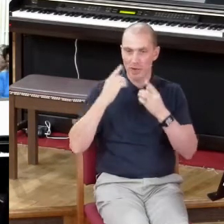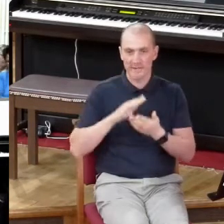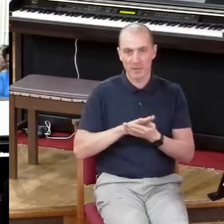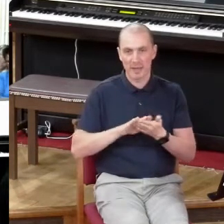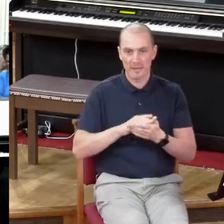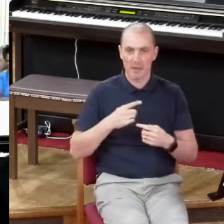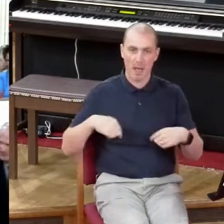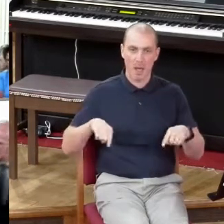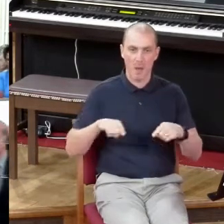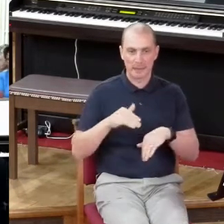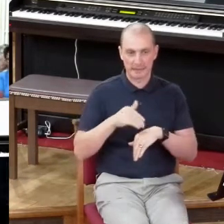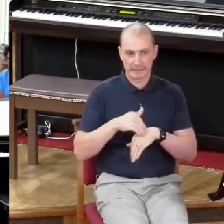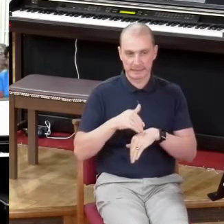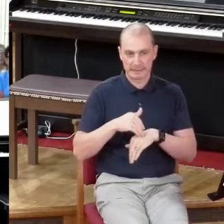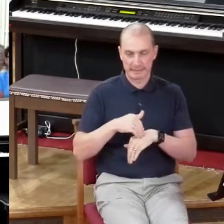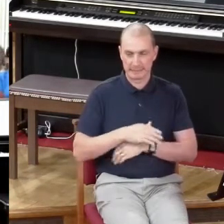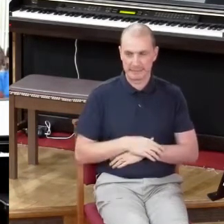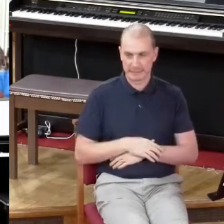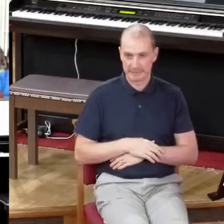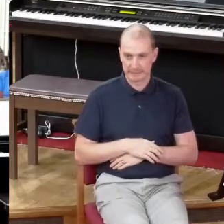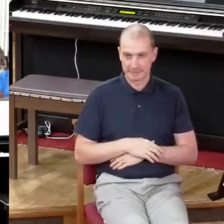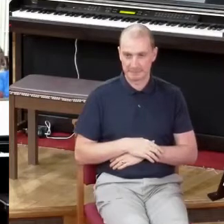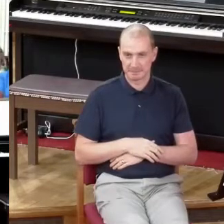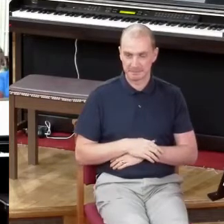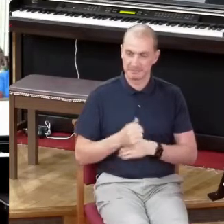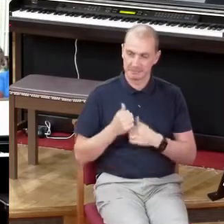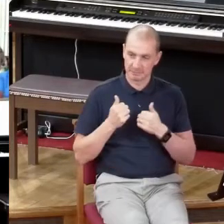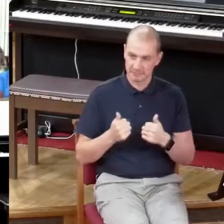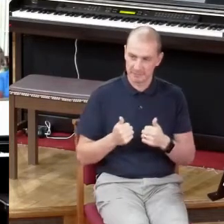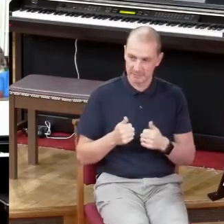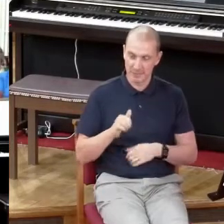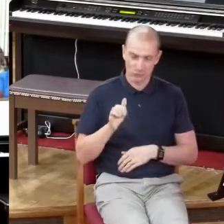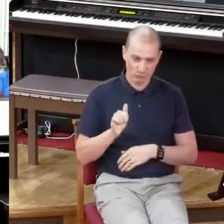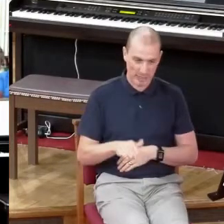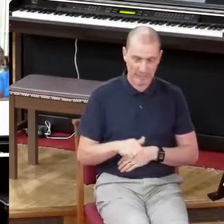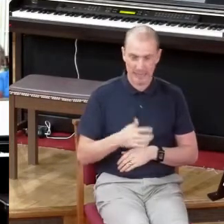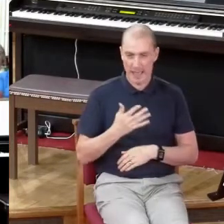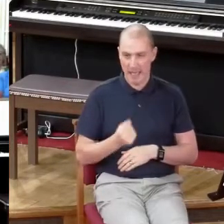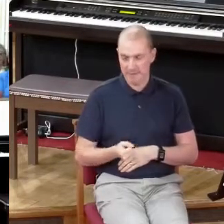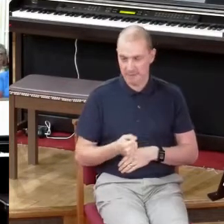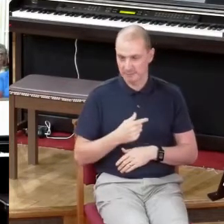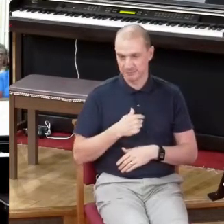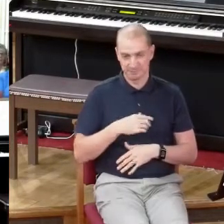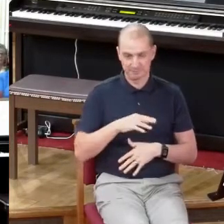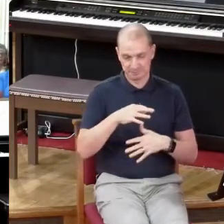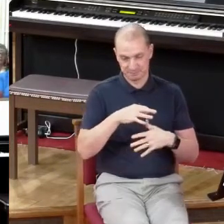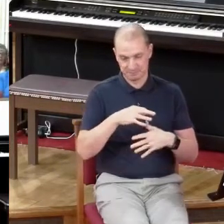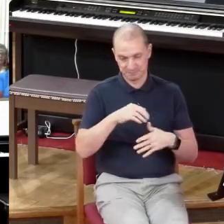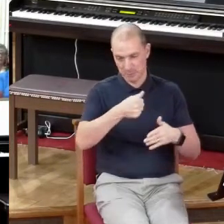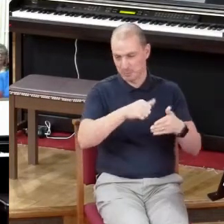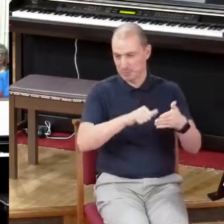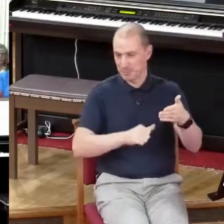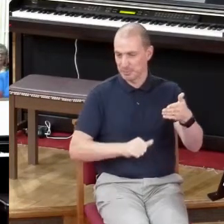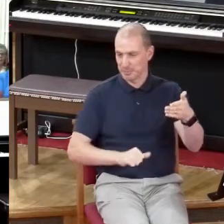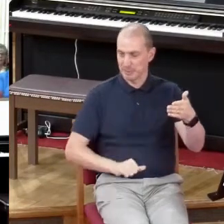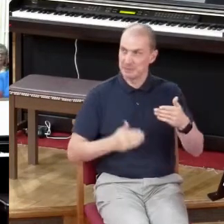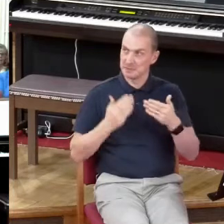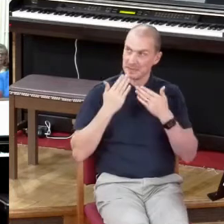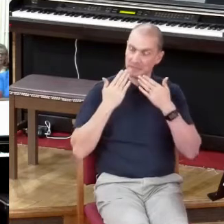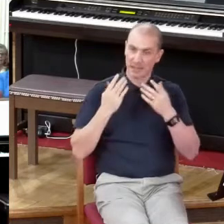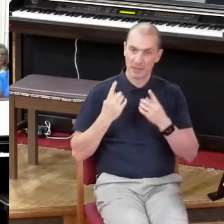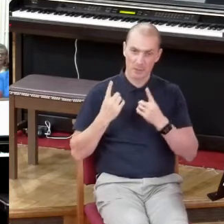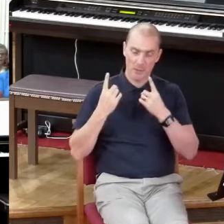sins. Thank you God for forgiving all our sins. Yeah, that's right. There's all sorts of things to say thank you to God for. You know,